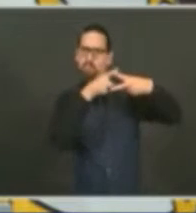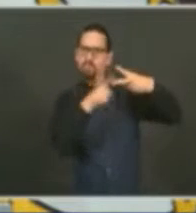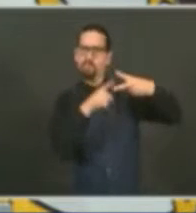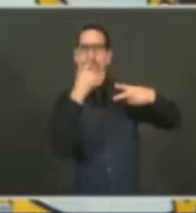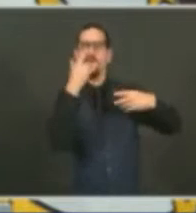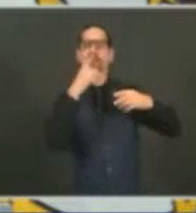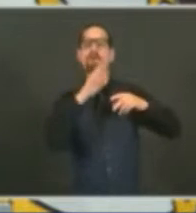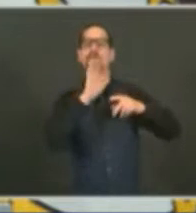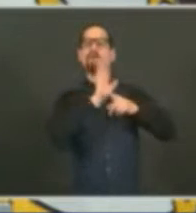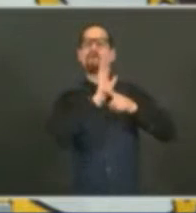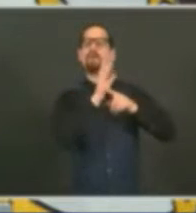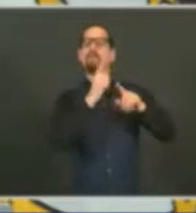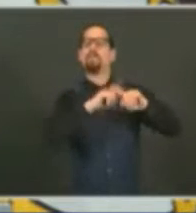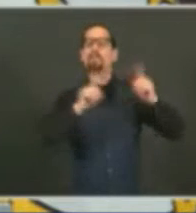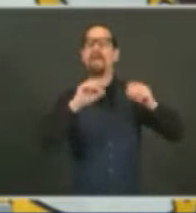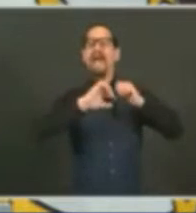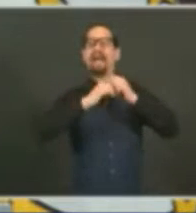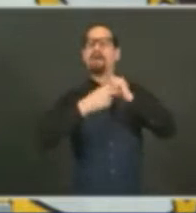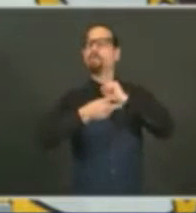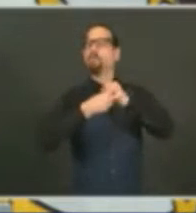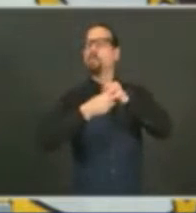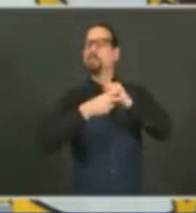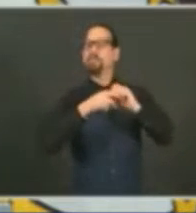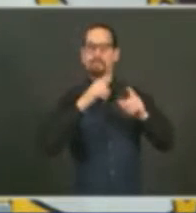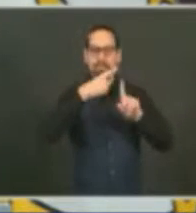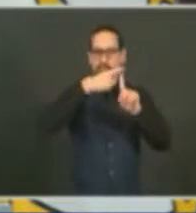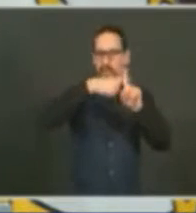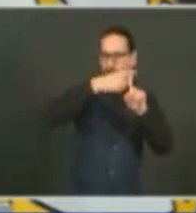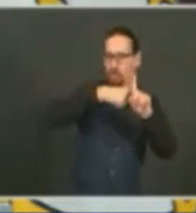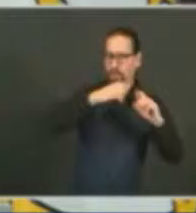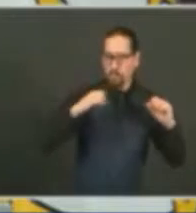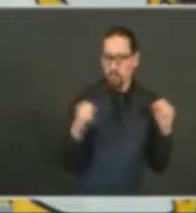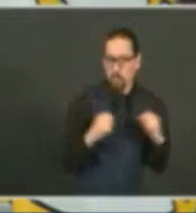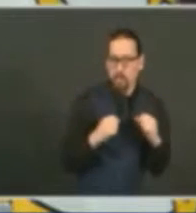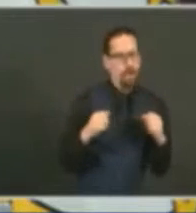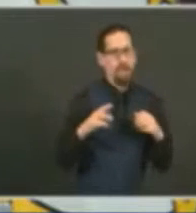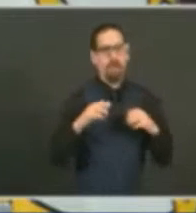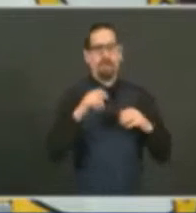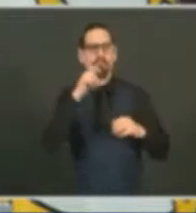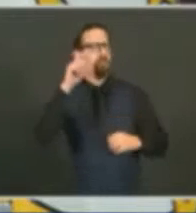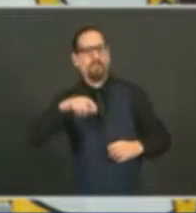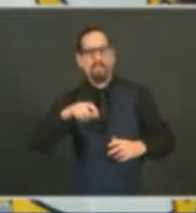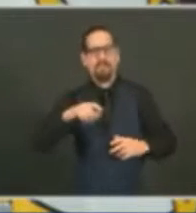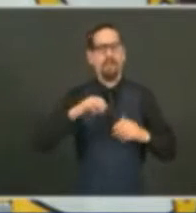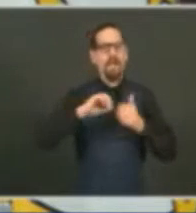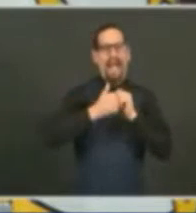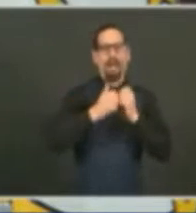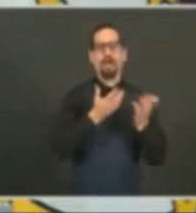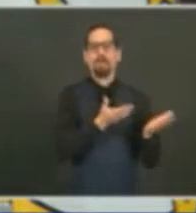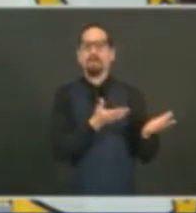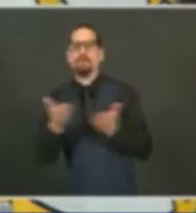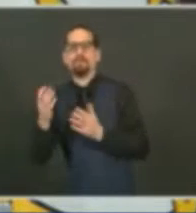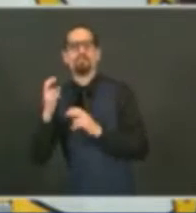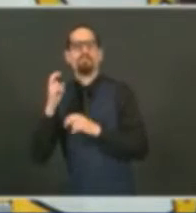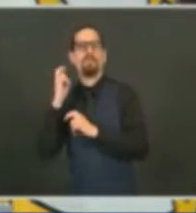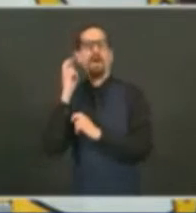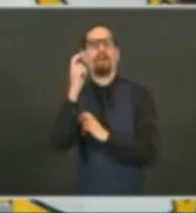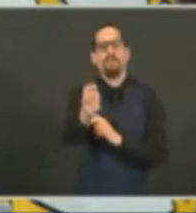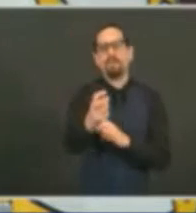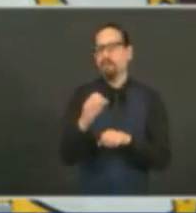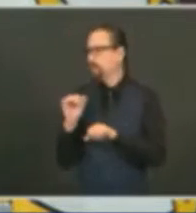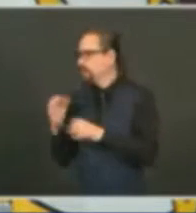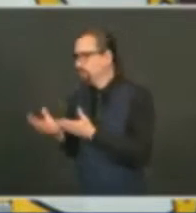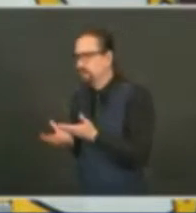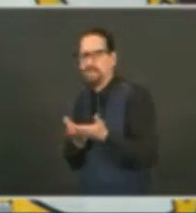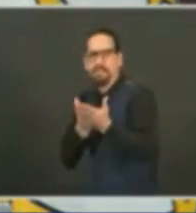different travel requirements. We got it covered. We're working on it. We have a plan. Both of